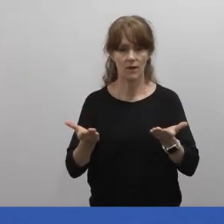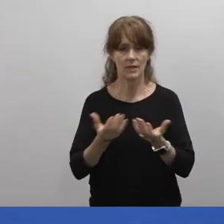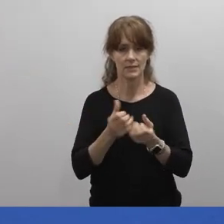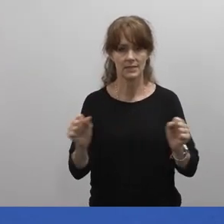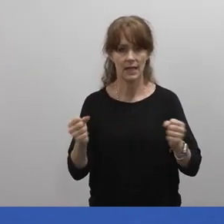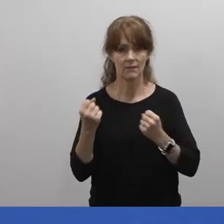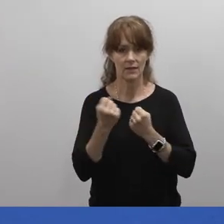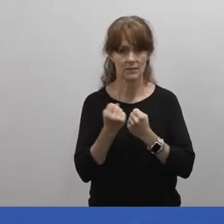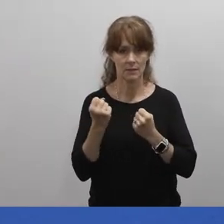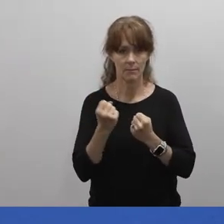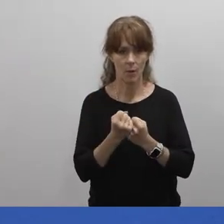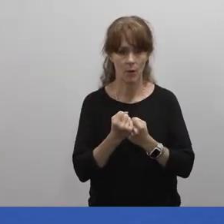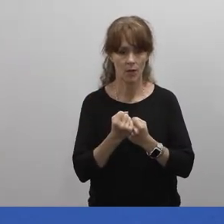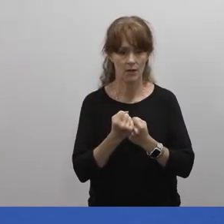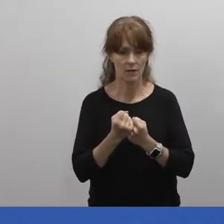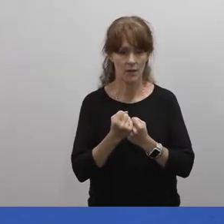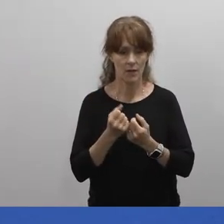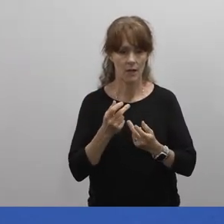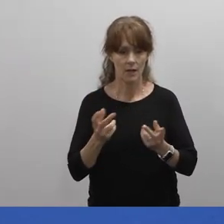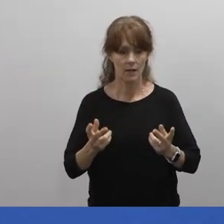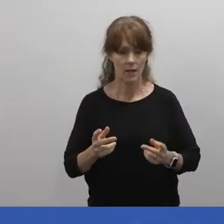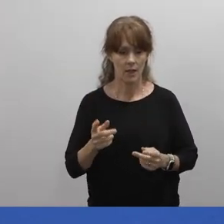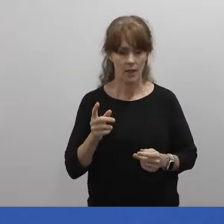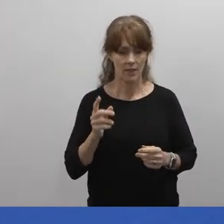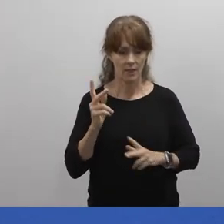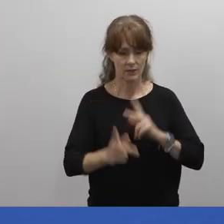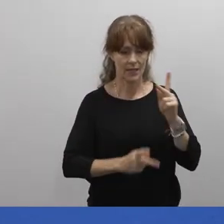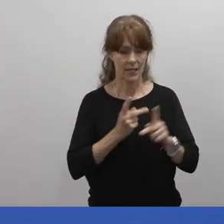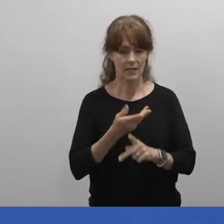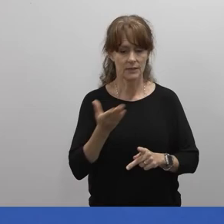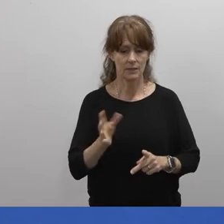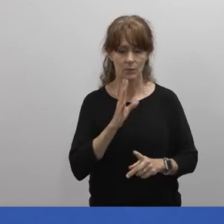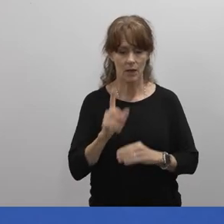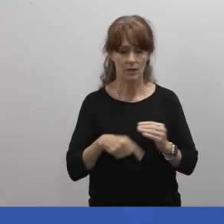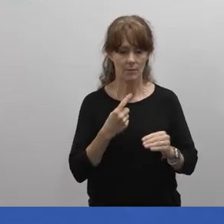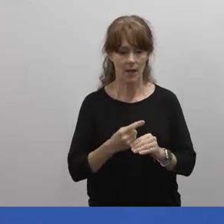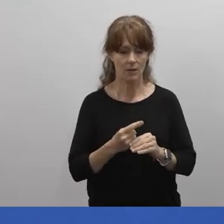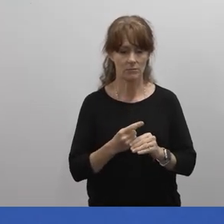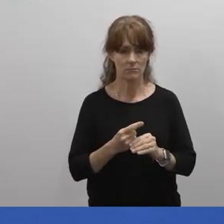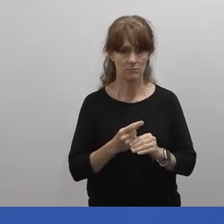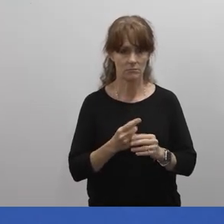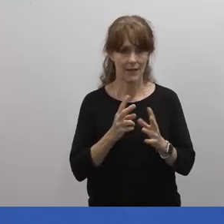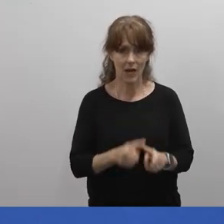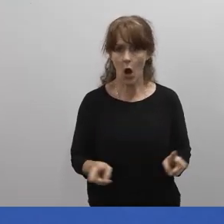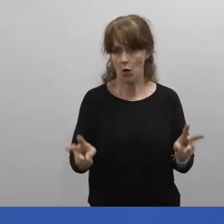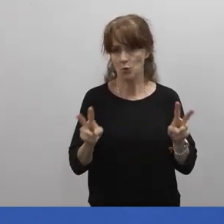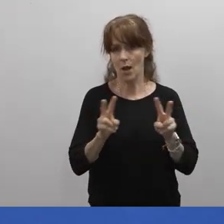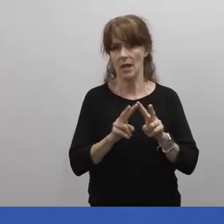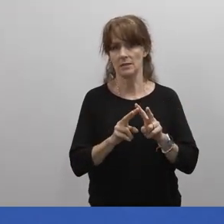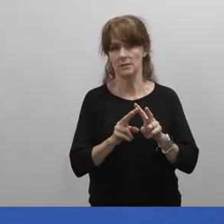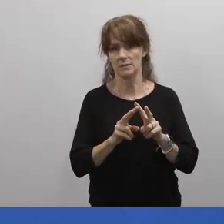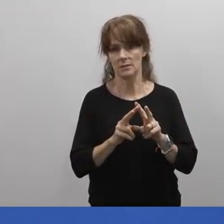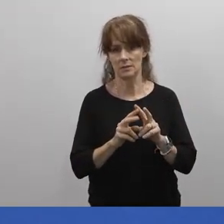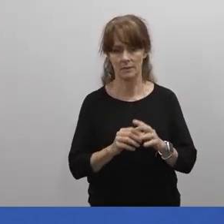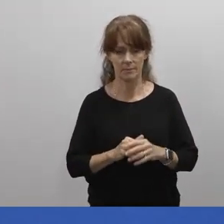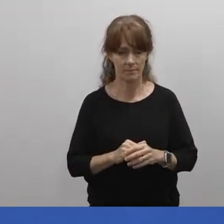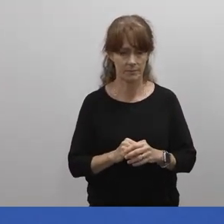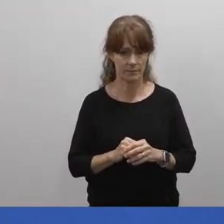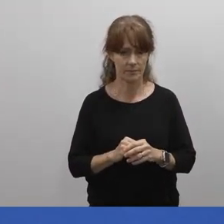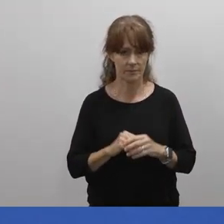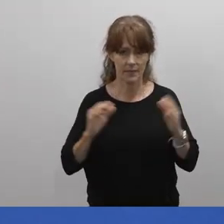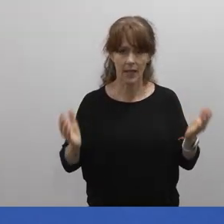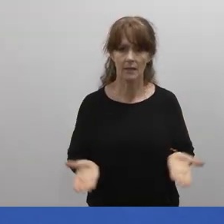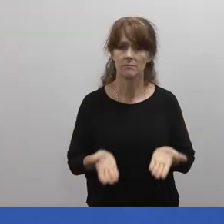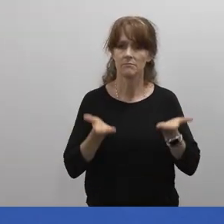and supportive thing. Like, those are the kinds of things when we talk about guardrails. And so for me, these lift up some of